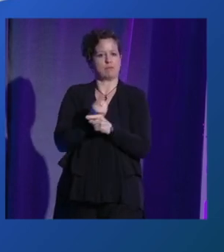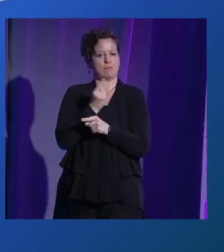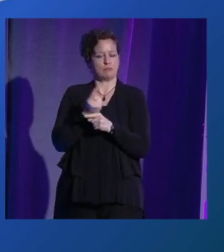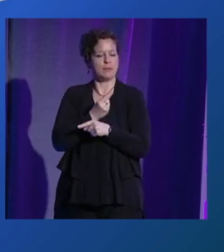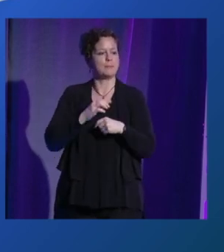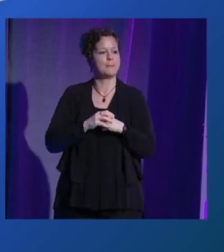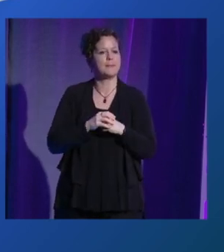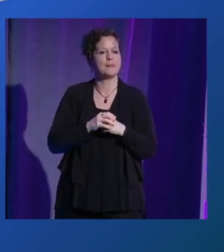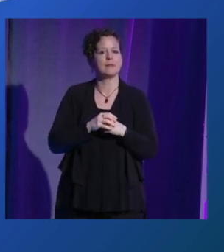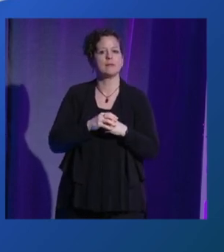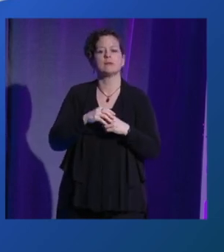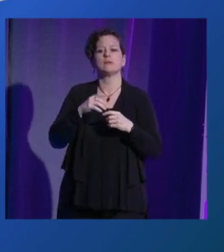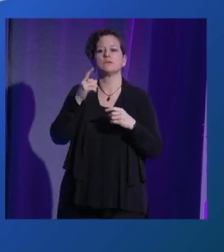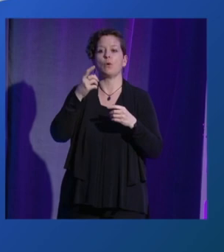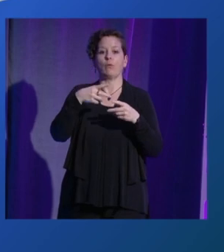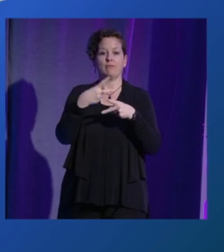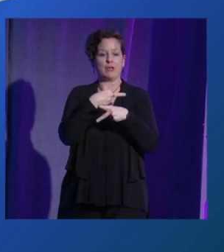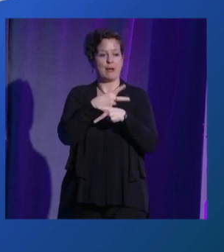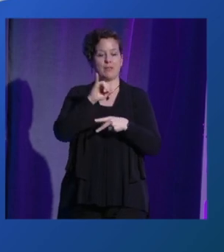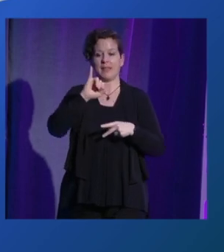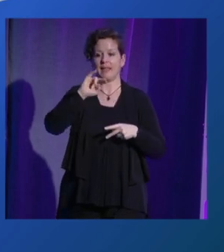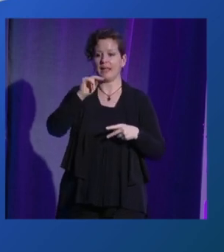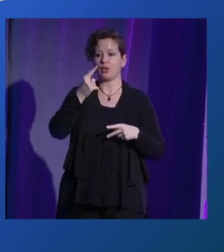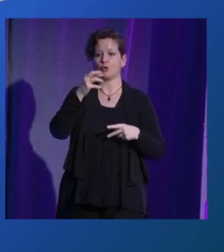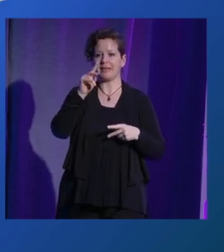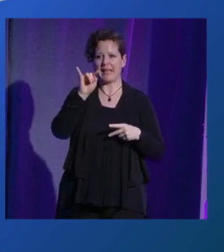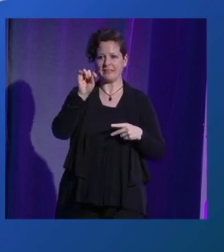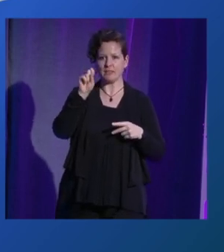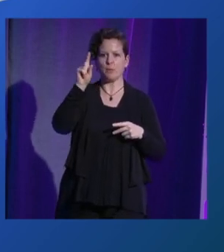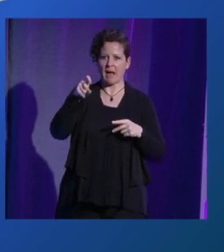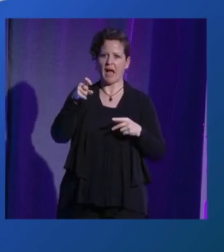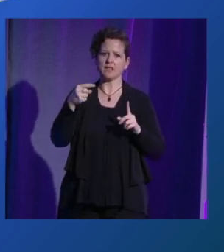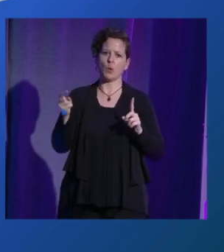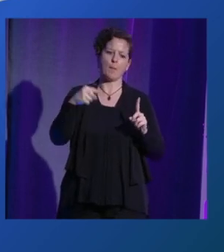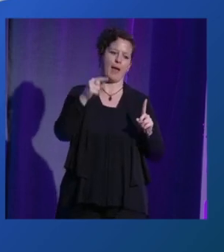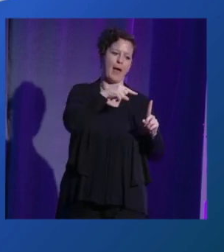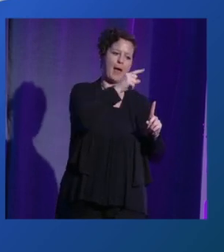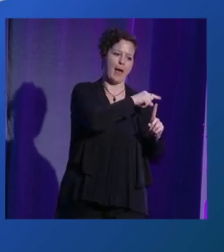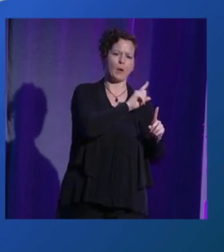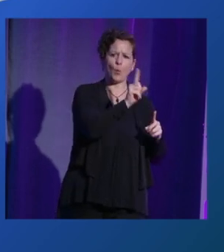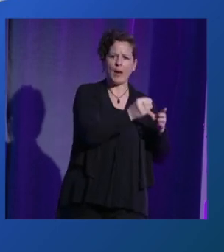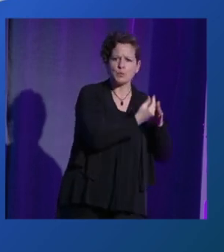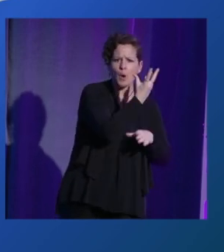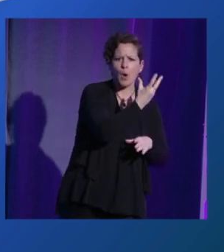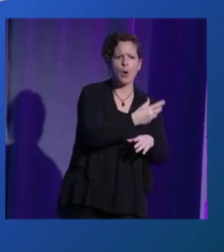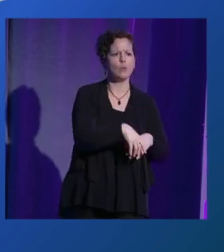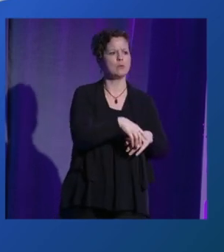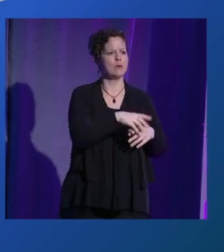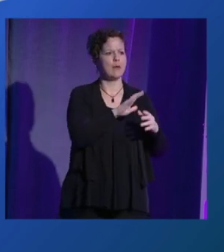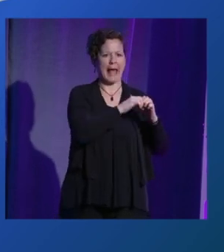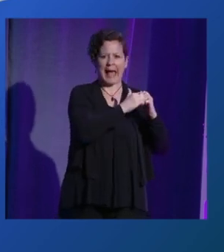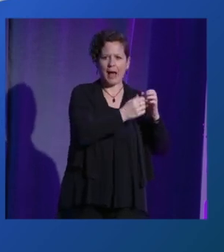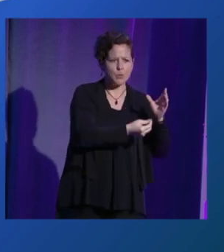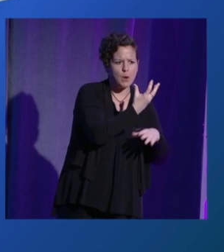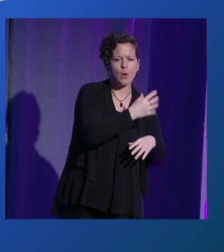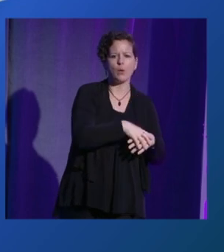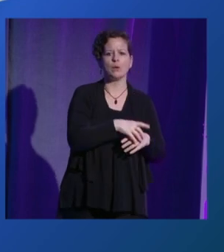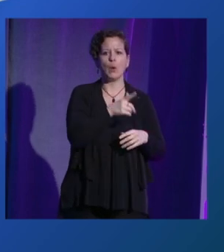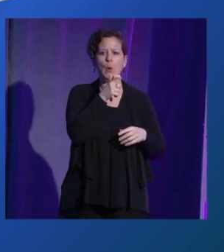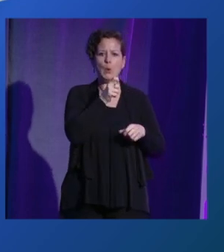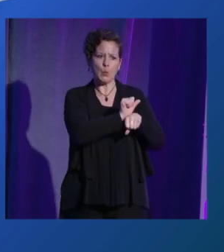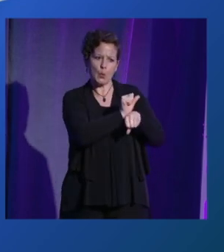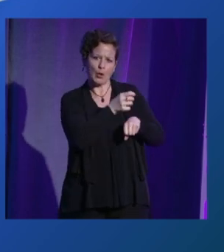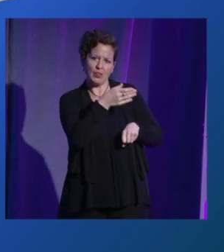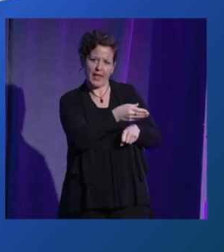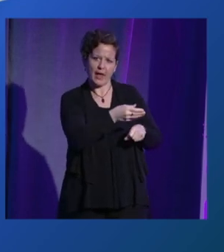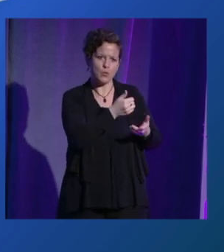ingredients anymore or Source Commodities you have to know where it came from how it was grown how the people who grw it were treated um and so on and so